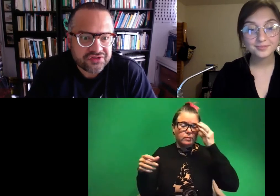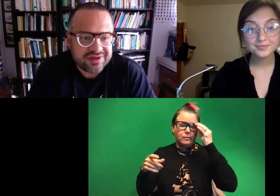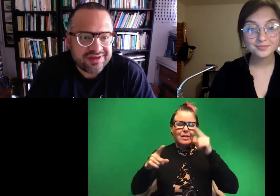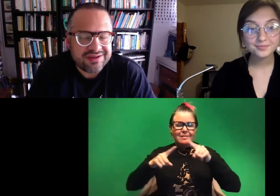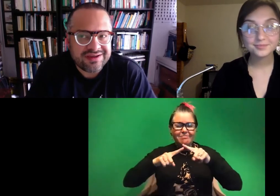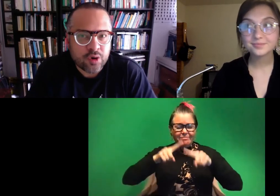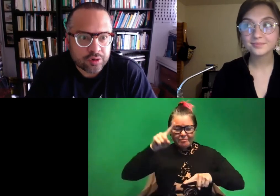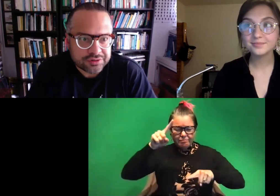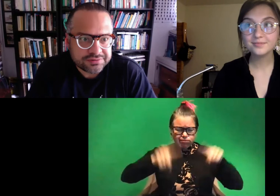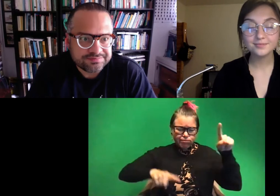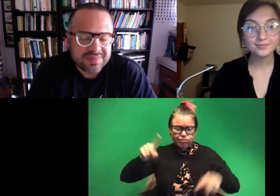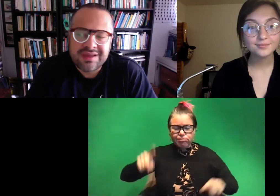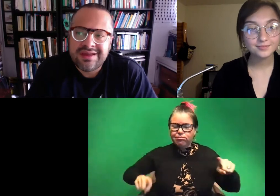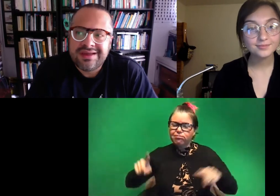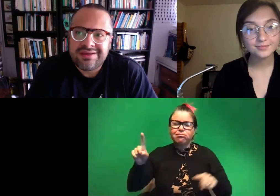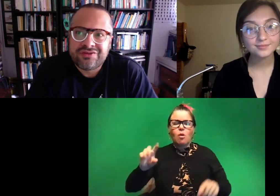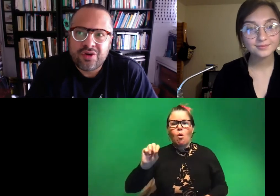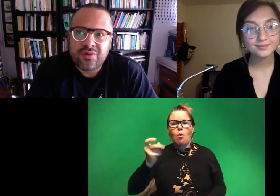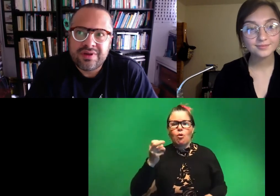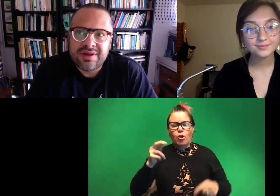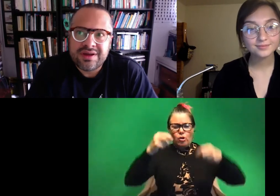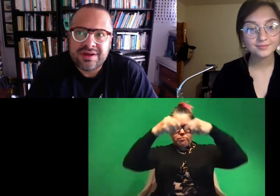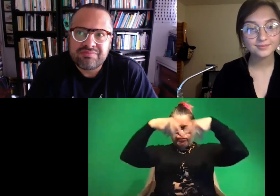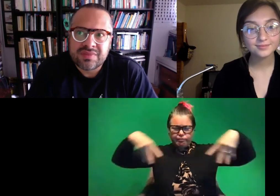diverse order. So